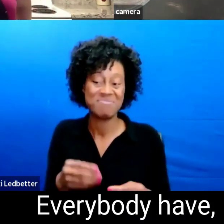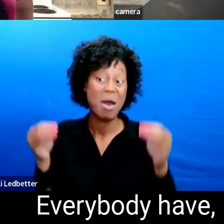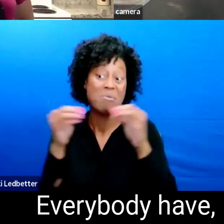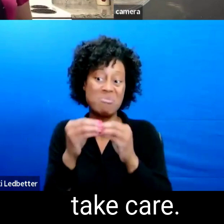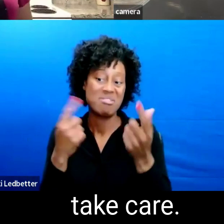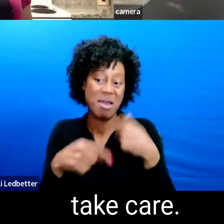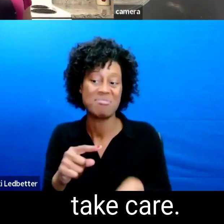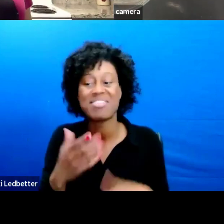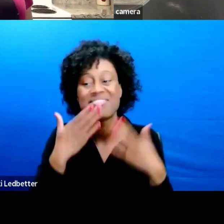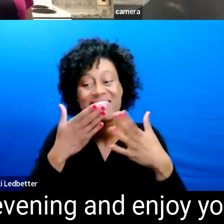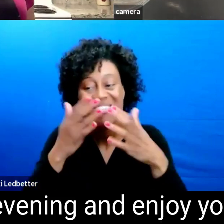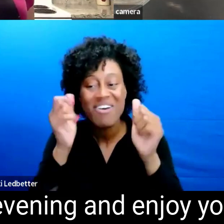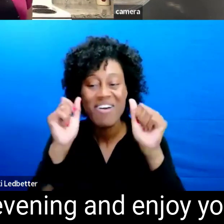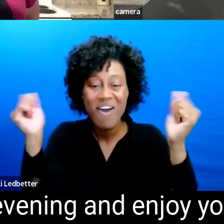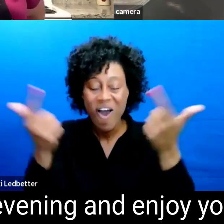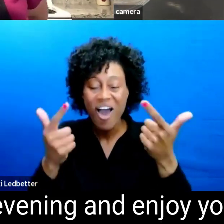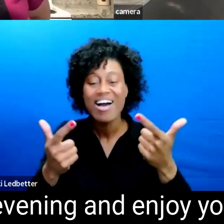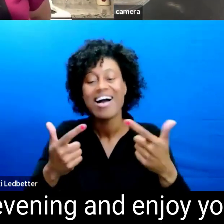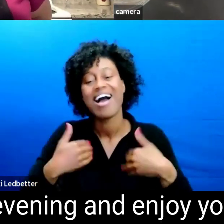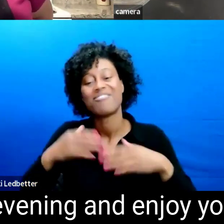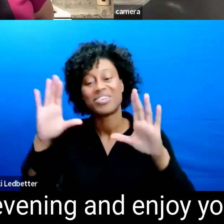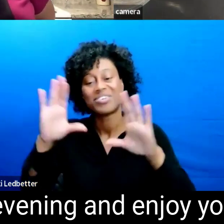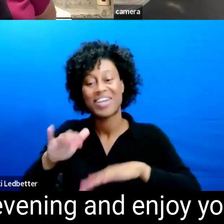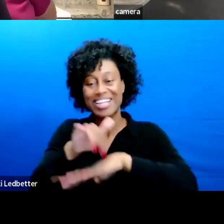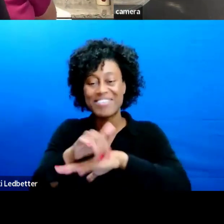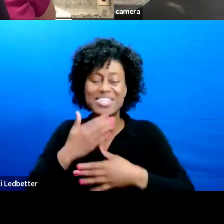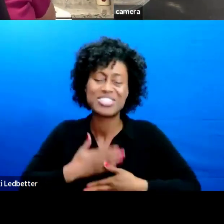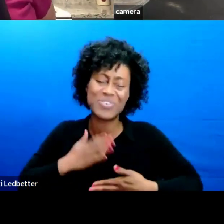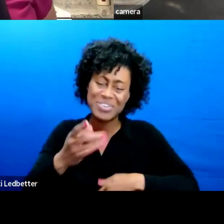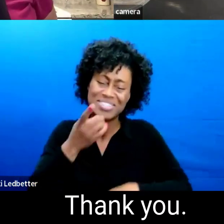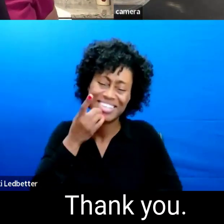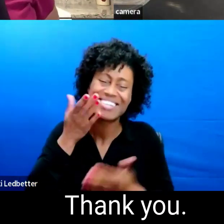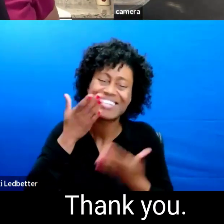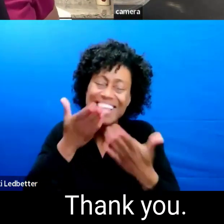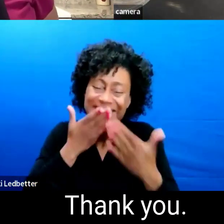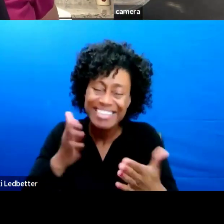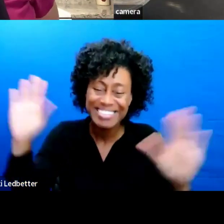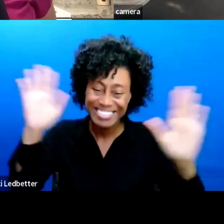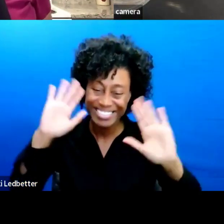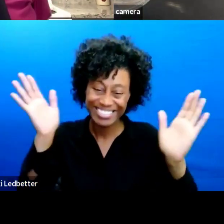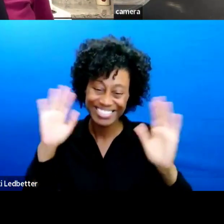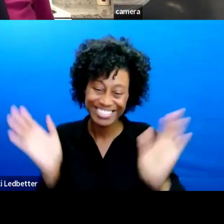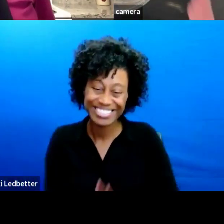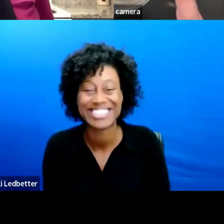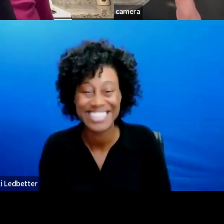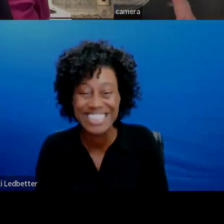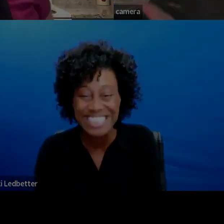everybody. Take Have care. a good evening and enjoy your dinner. Thank you.